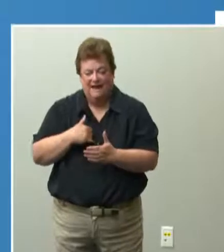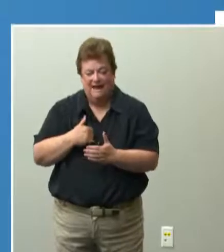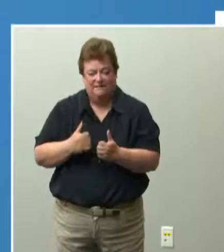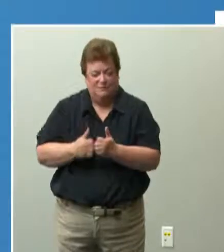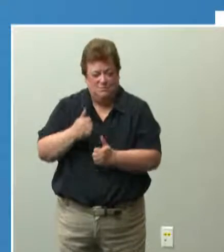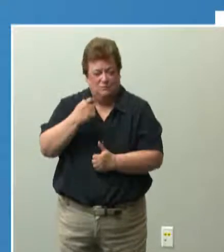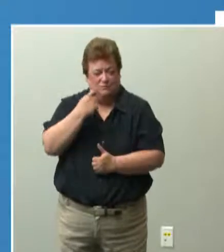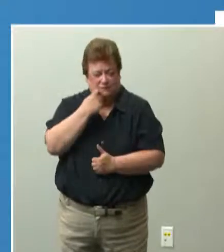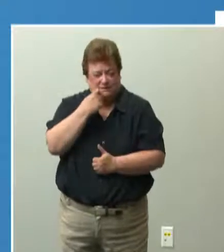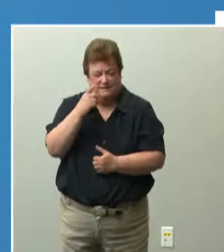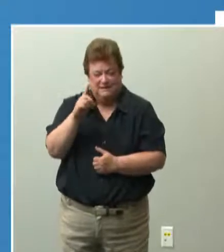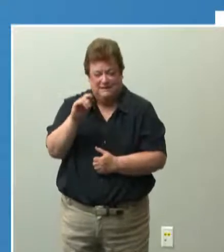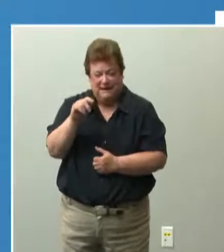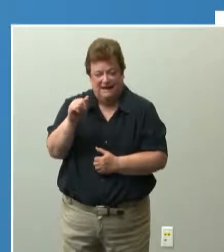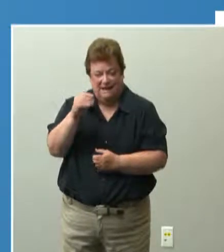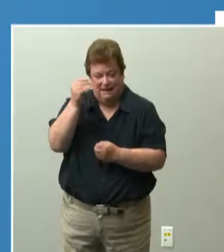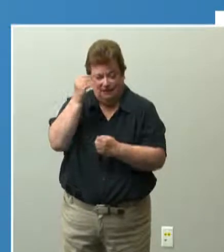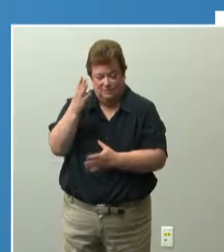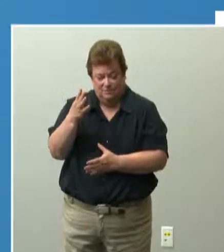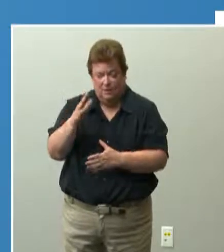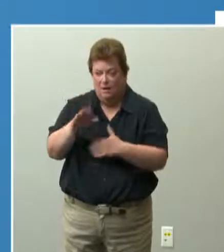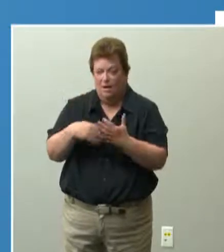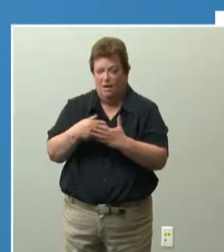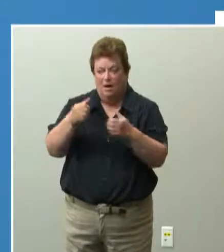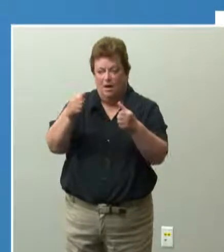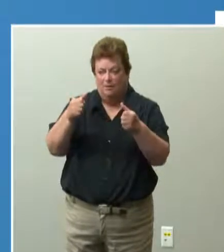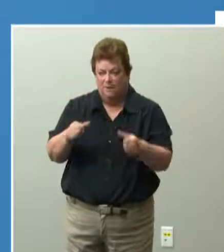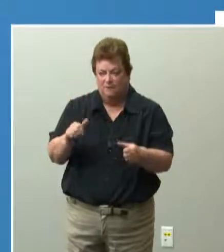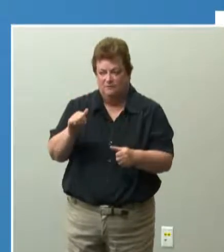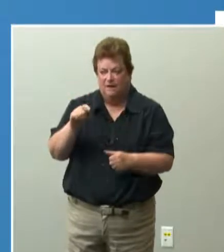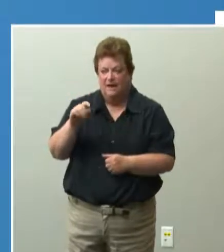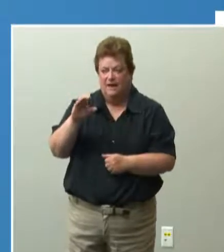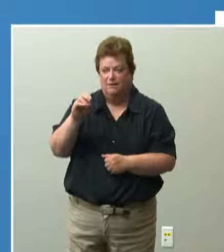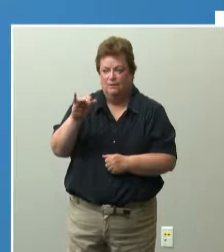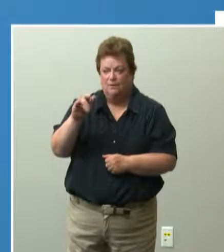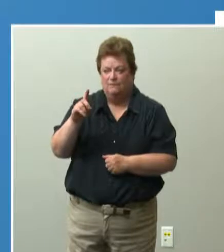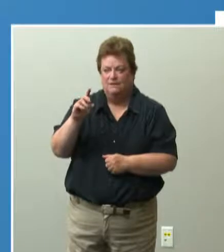and information. These are all posted at the